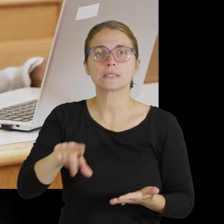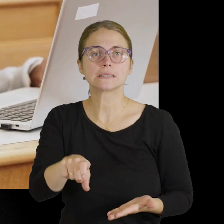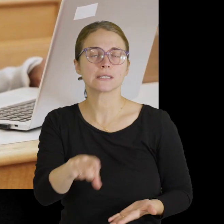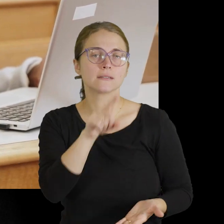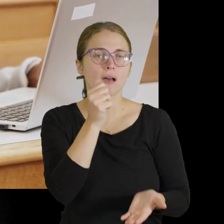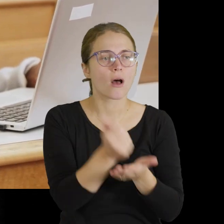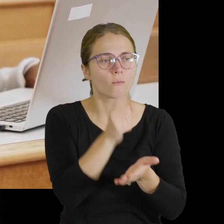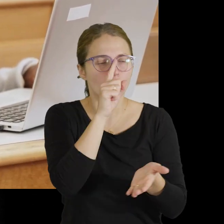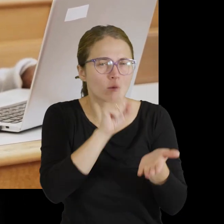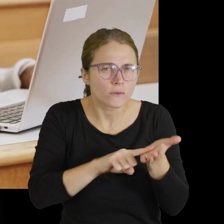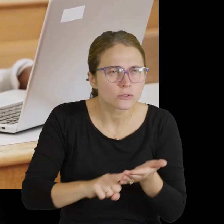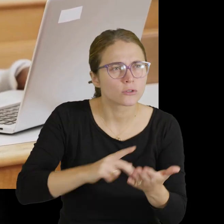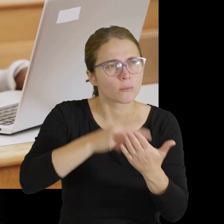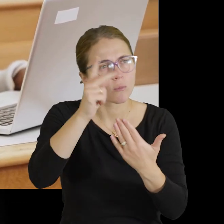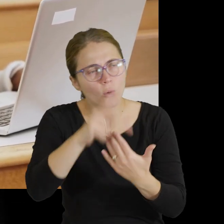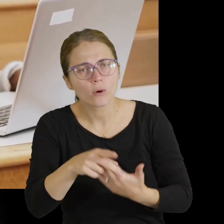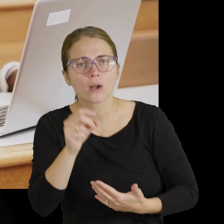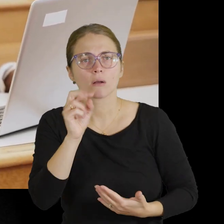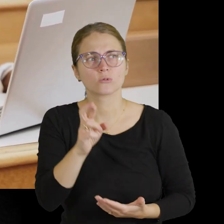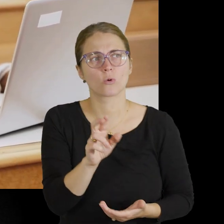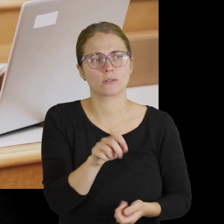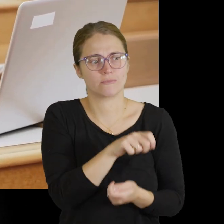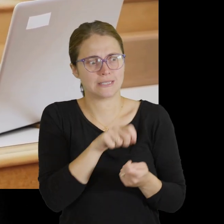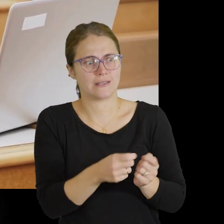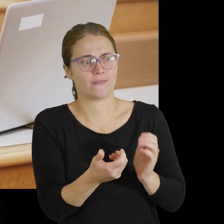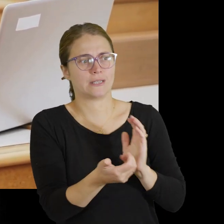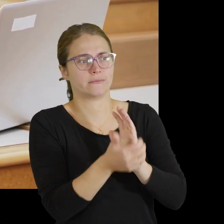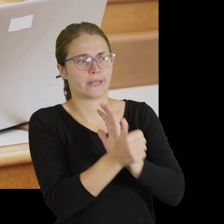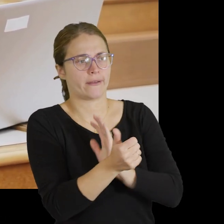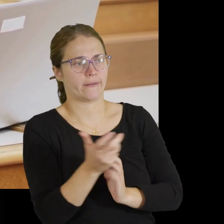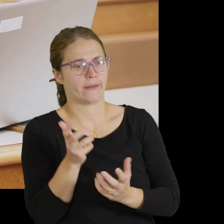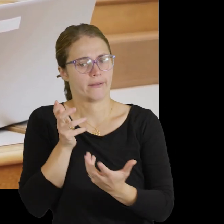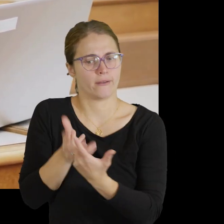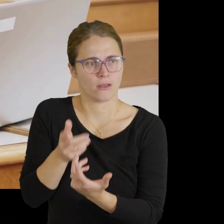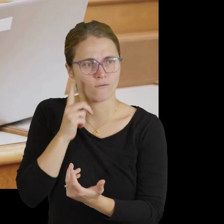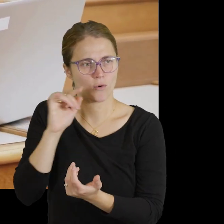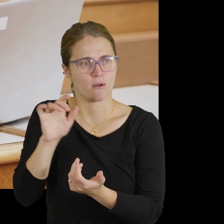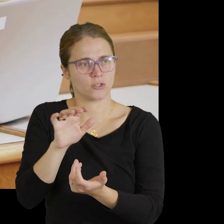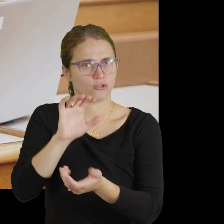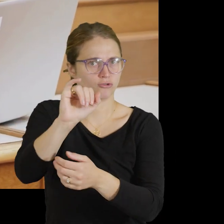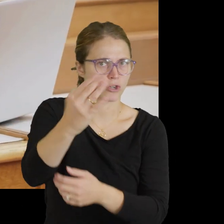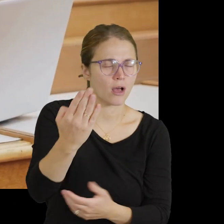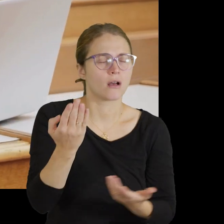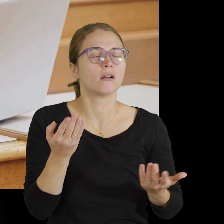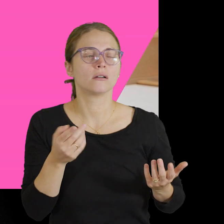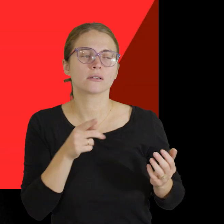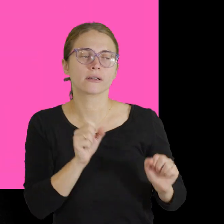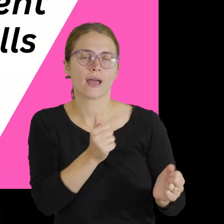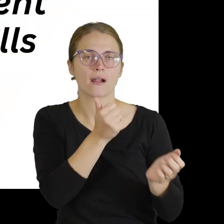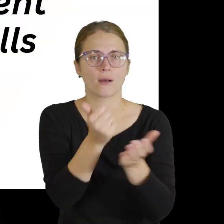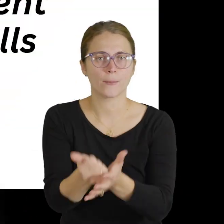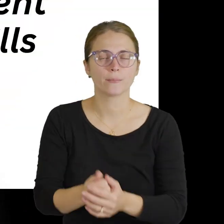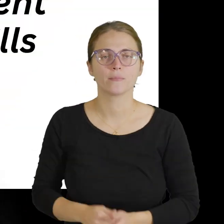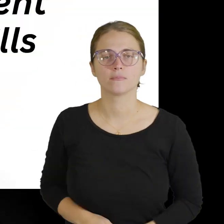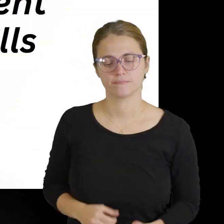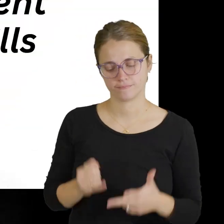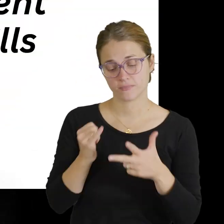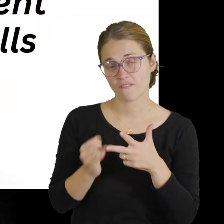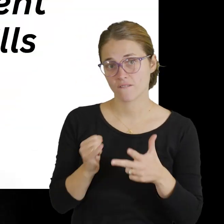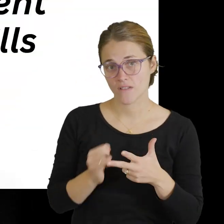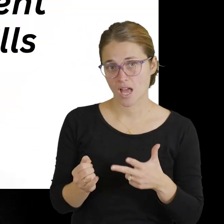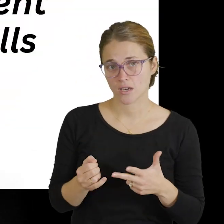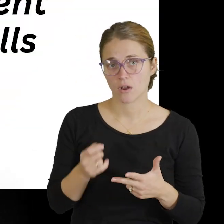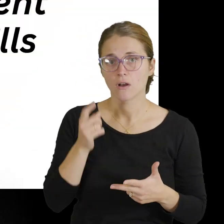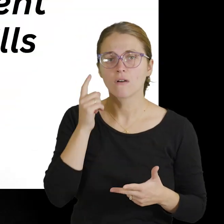certain skills in order to qualify for a certification program, the school can work on that as part of the student's transition. The final area